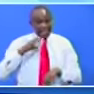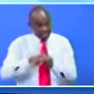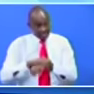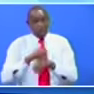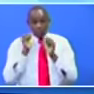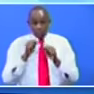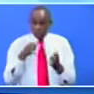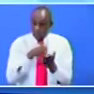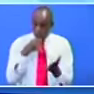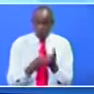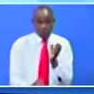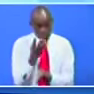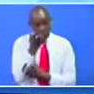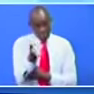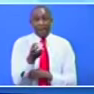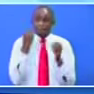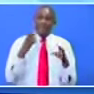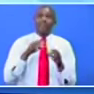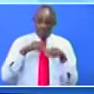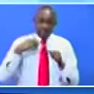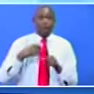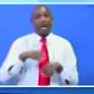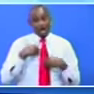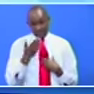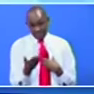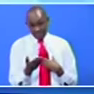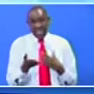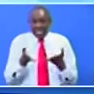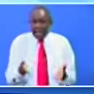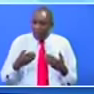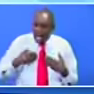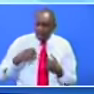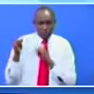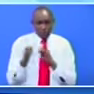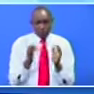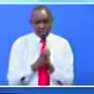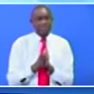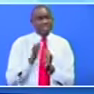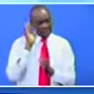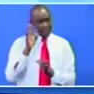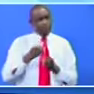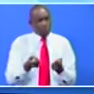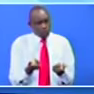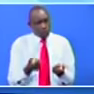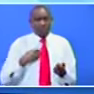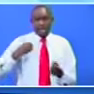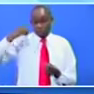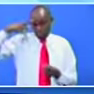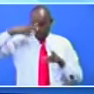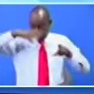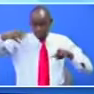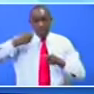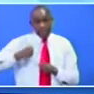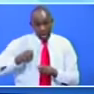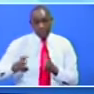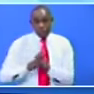and increases productivity, most farmers will go for it. Farmers are now being introduced to smart water solutions like solar pump and